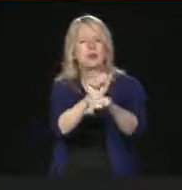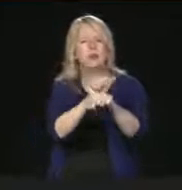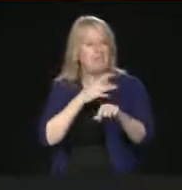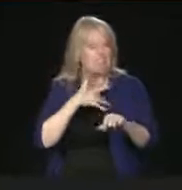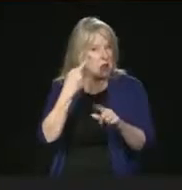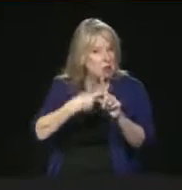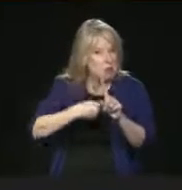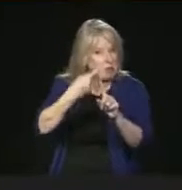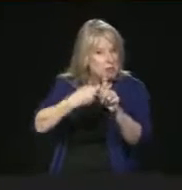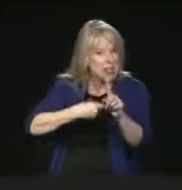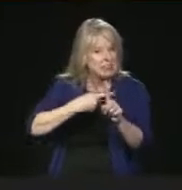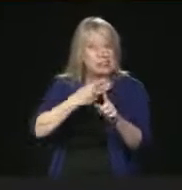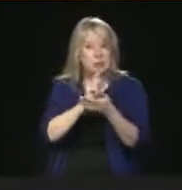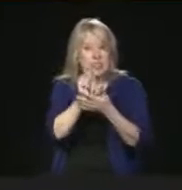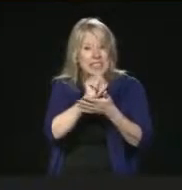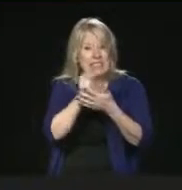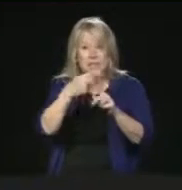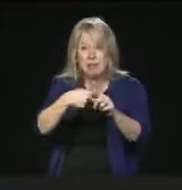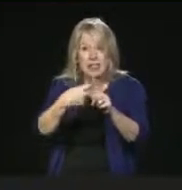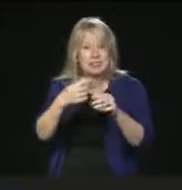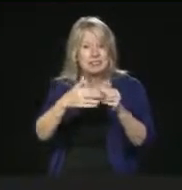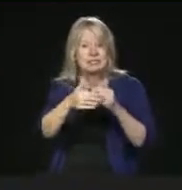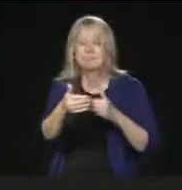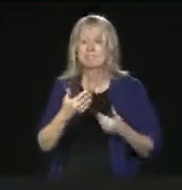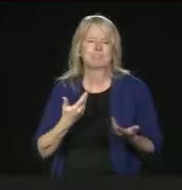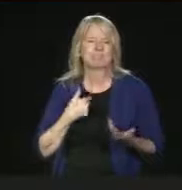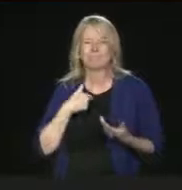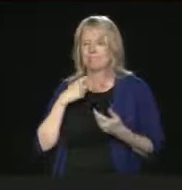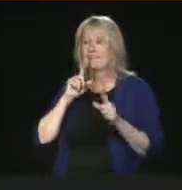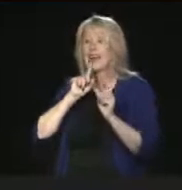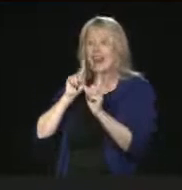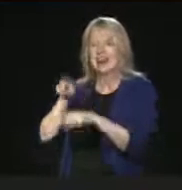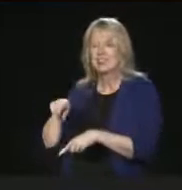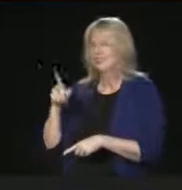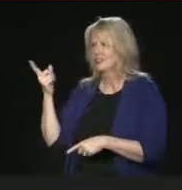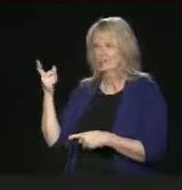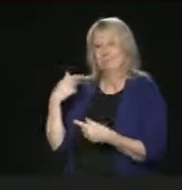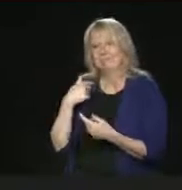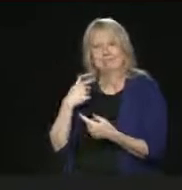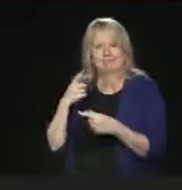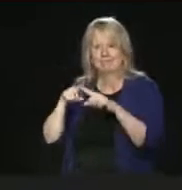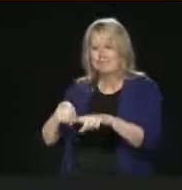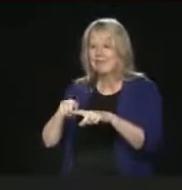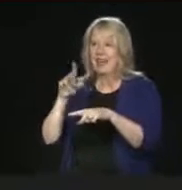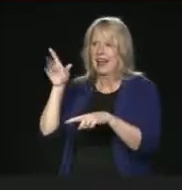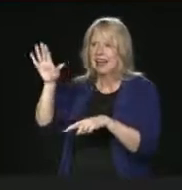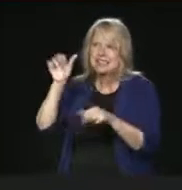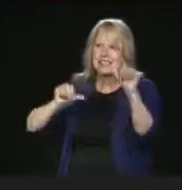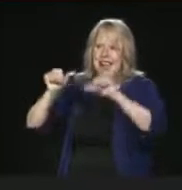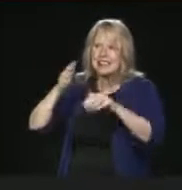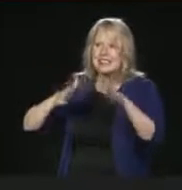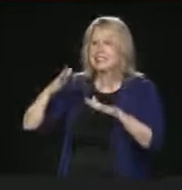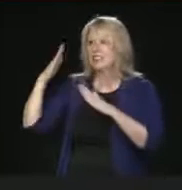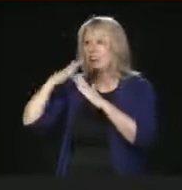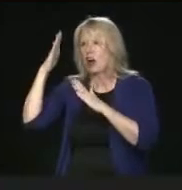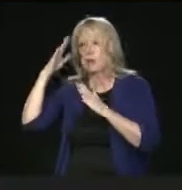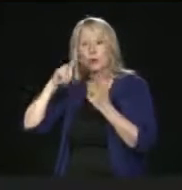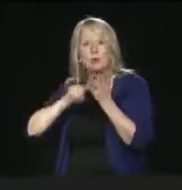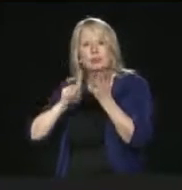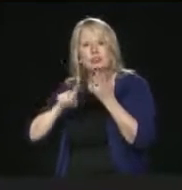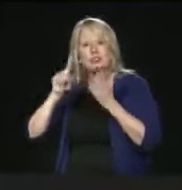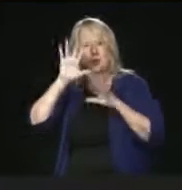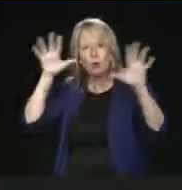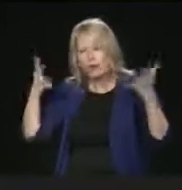is a question for scientists. Obviously, we are taking the best advice from top researchers around the world. We're looking at